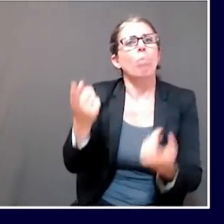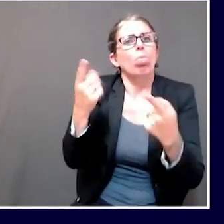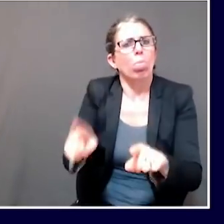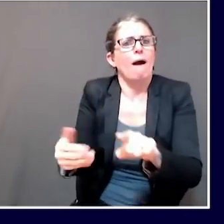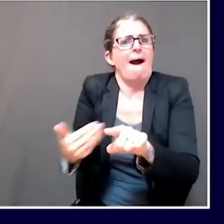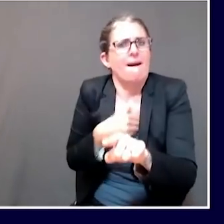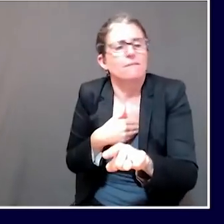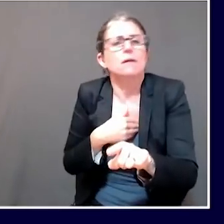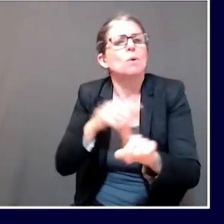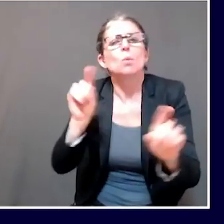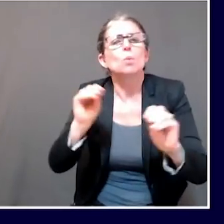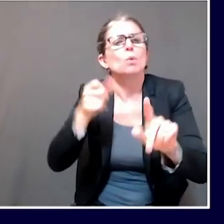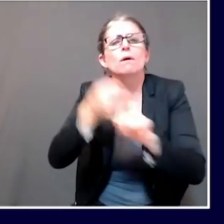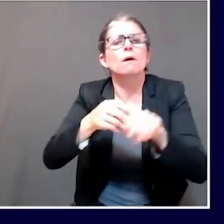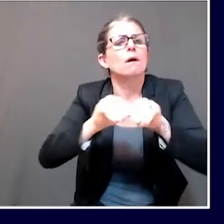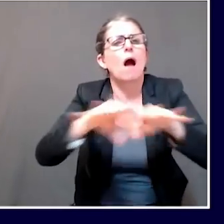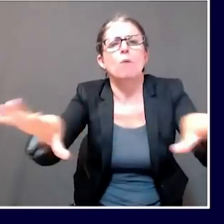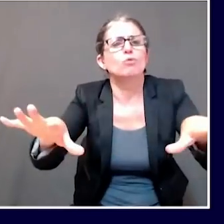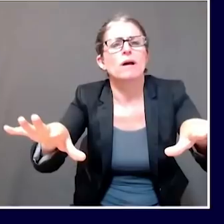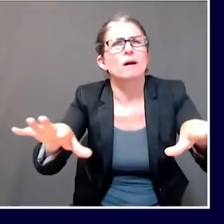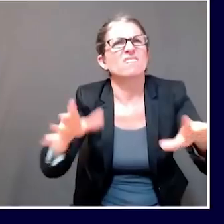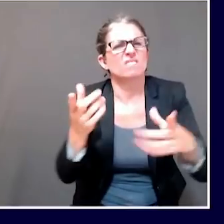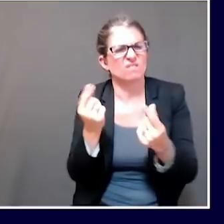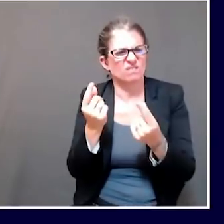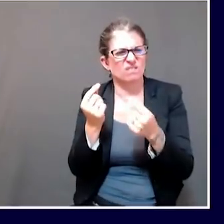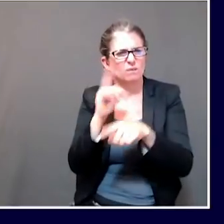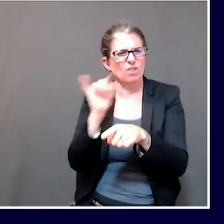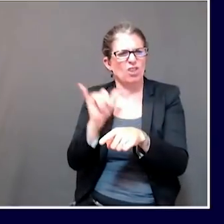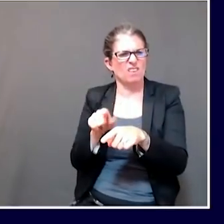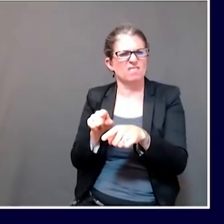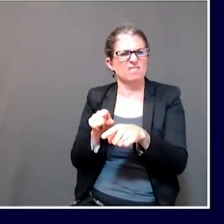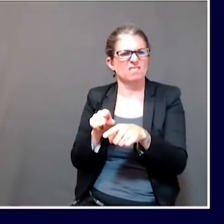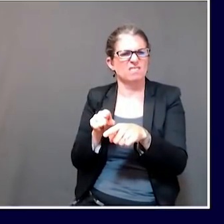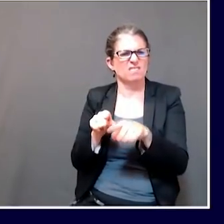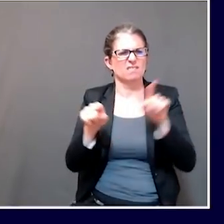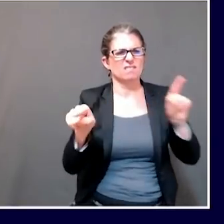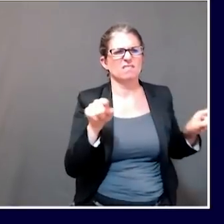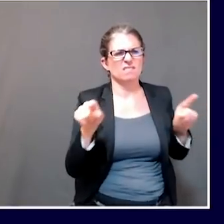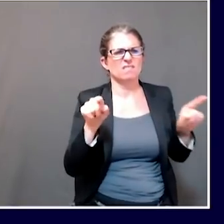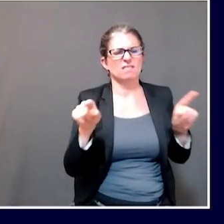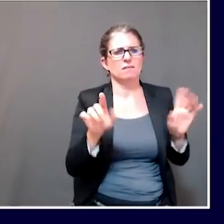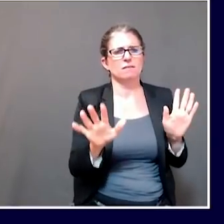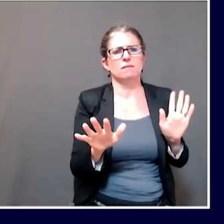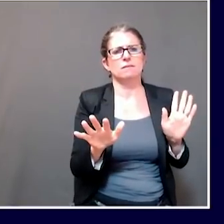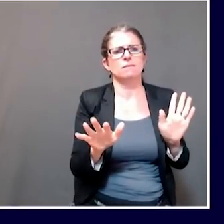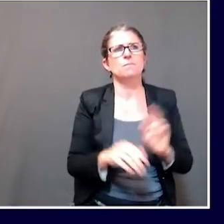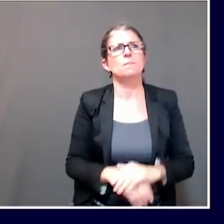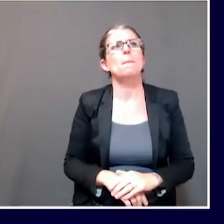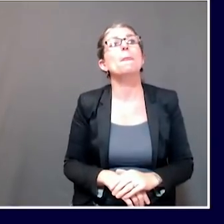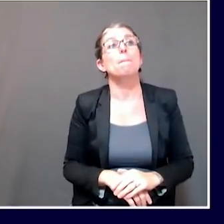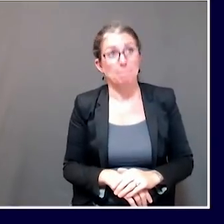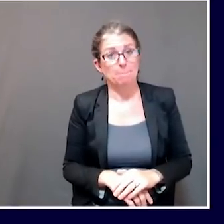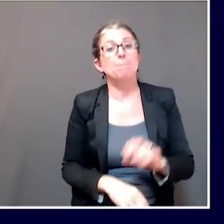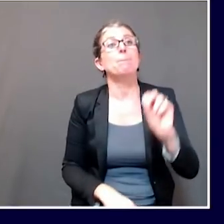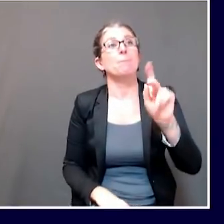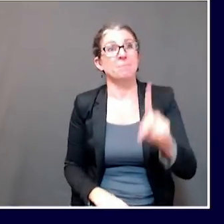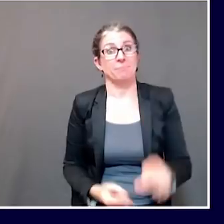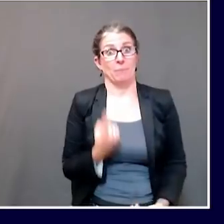investigation? If there is a single case in a non-resident,